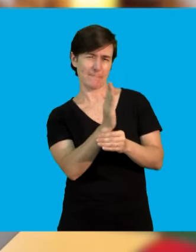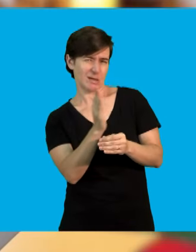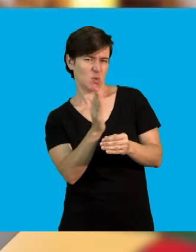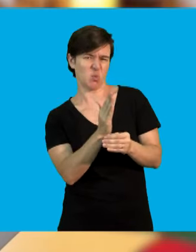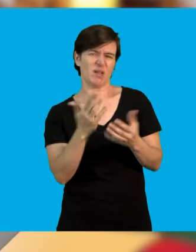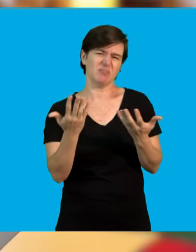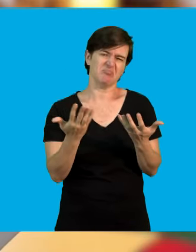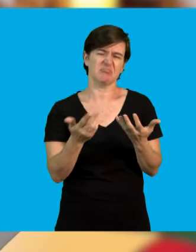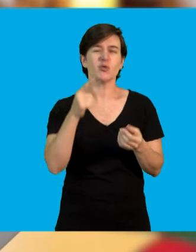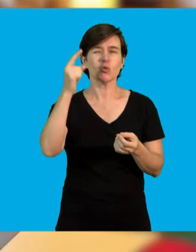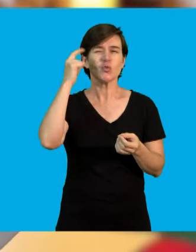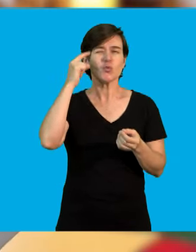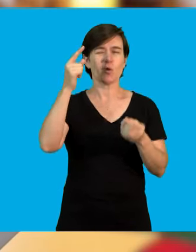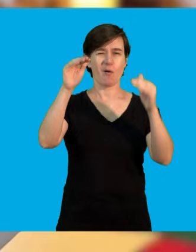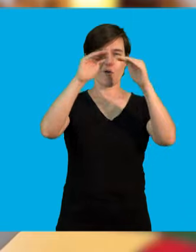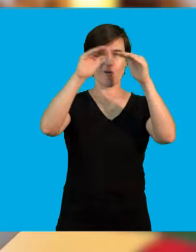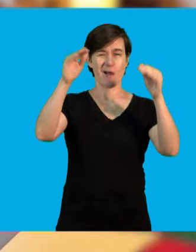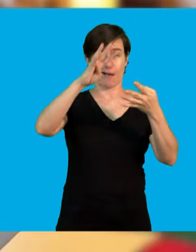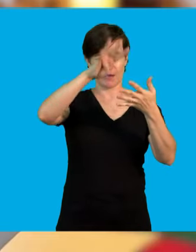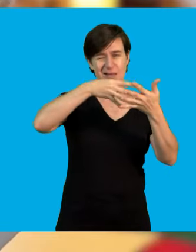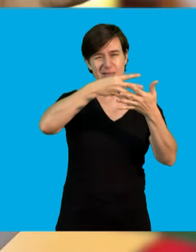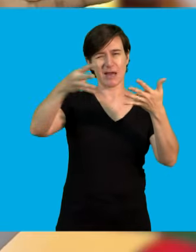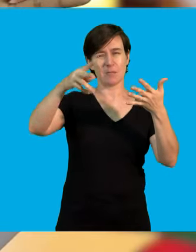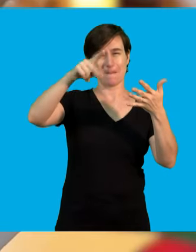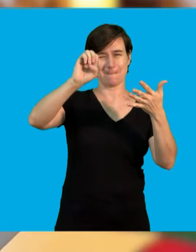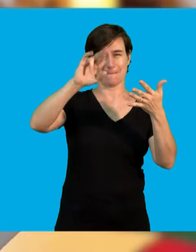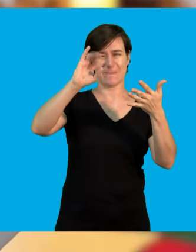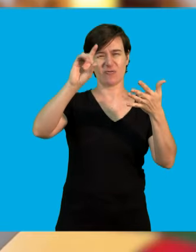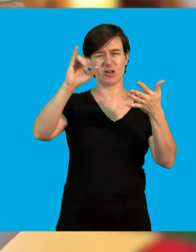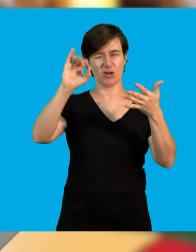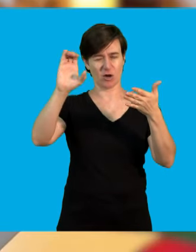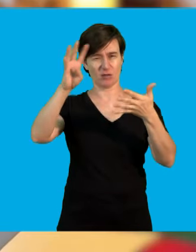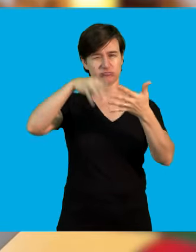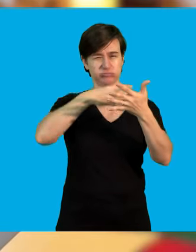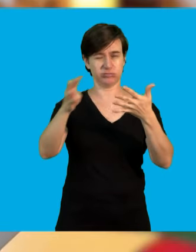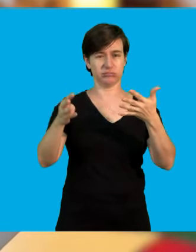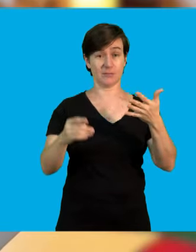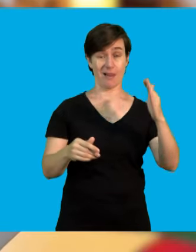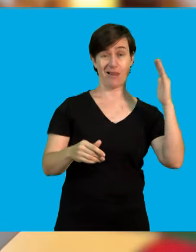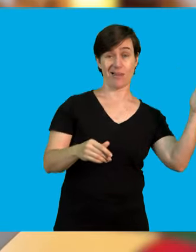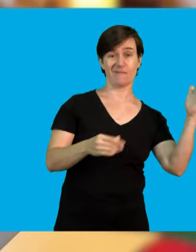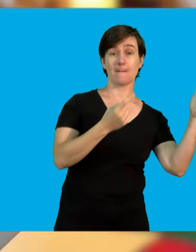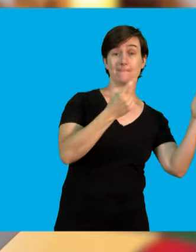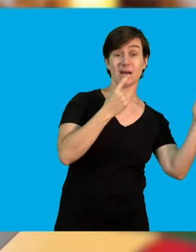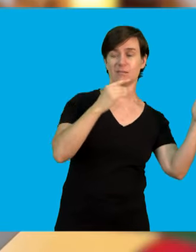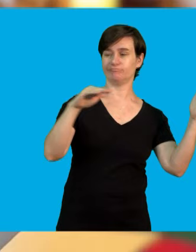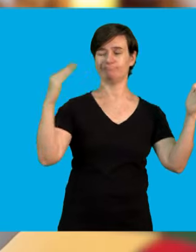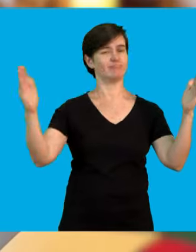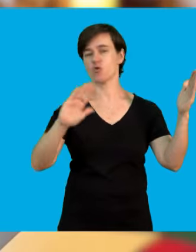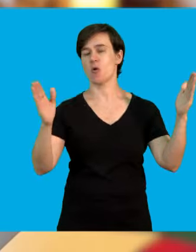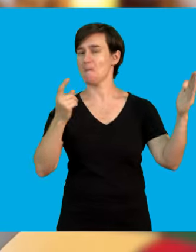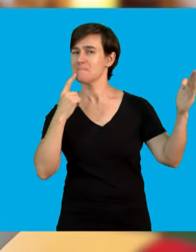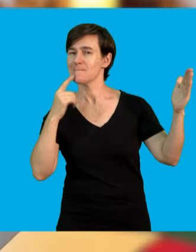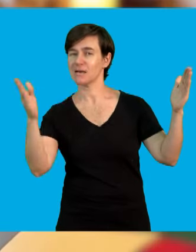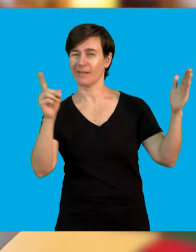table, whereby now you know that in the periodic table on the left-hand side we have the metals, then on the right-hand side we have the nonmetals, then